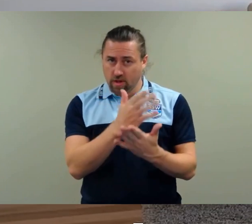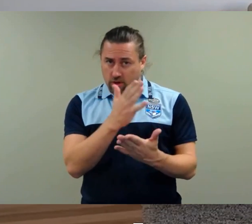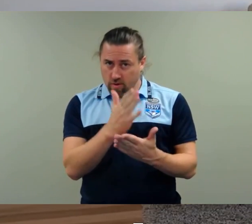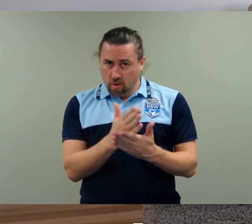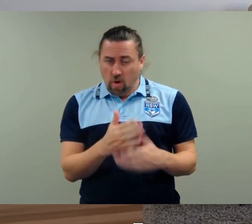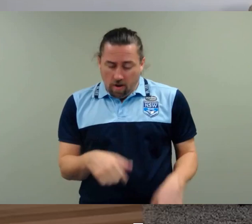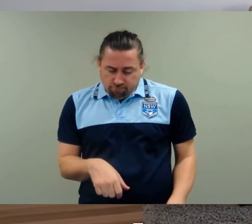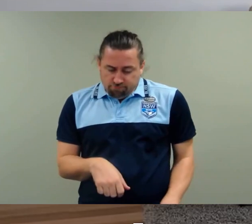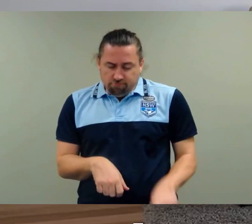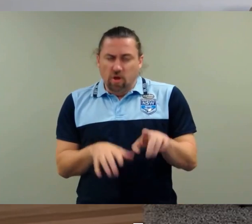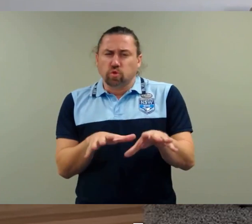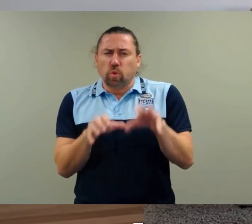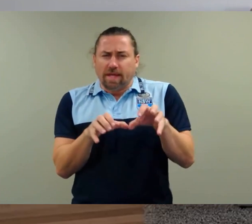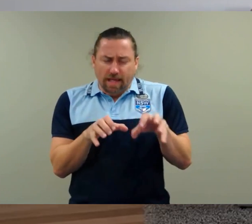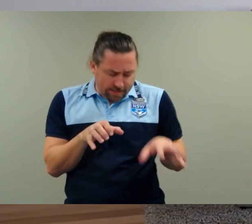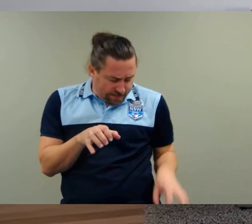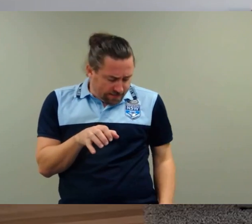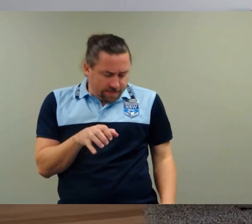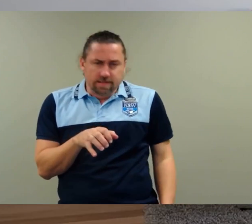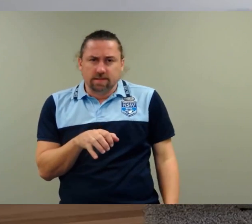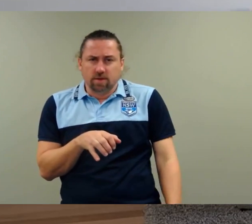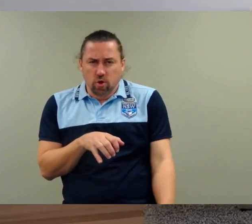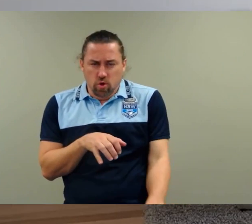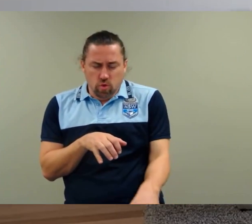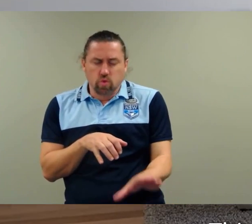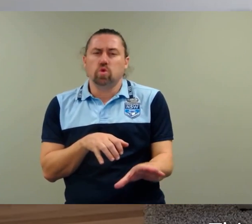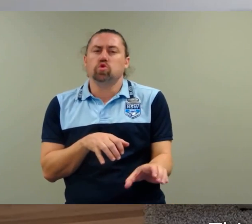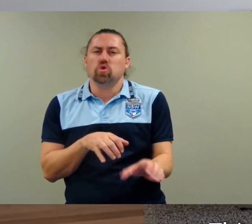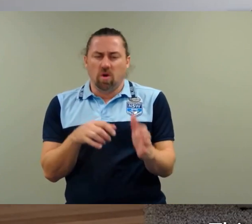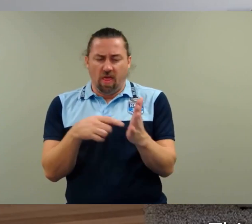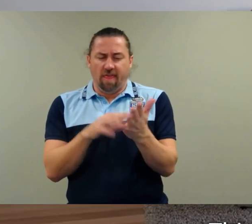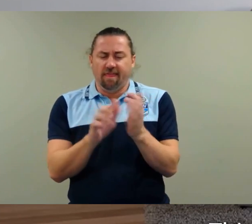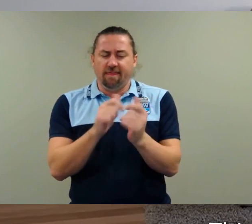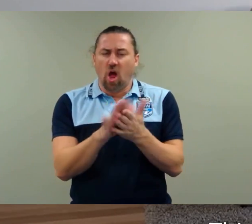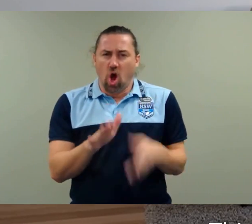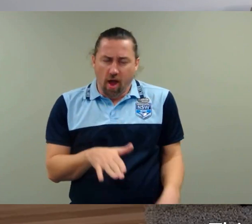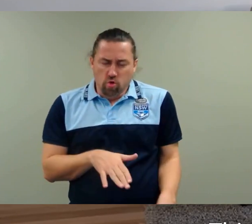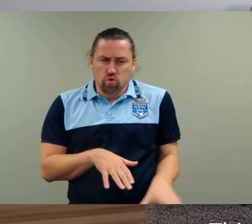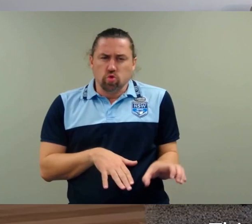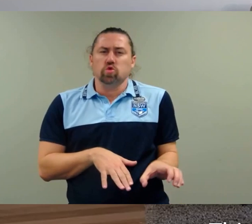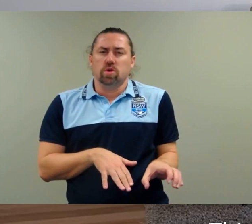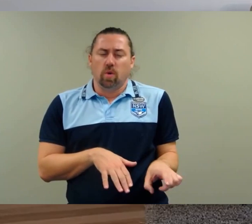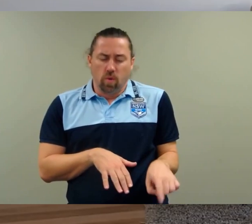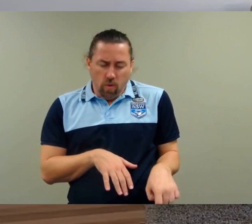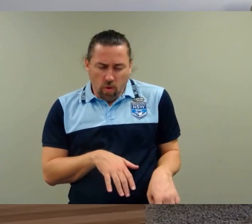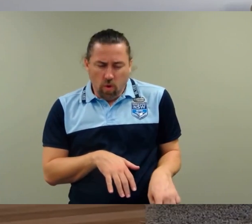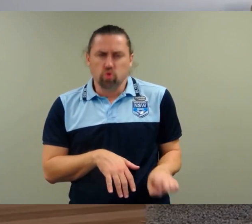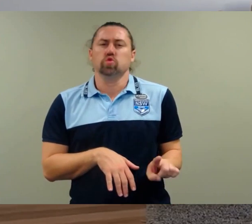Ensure you're trying to feel the squeeze on the top of your leg. This is your thigh muscles.